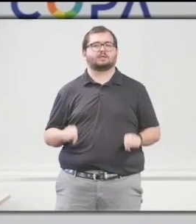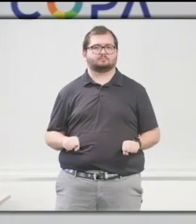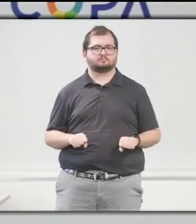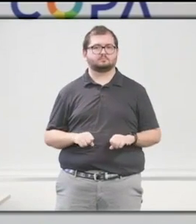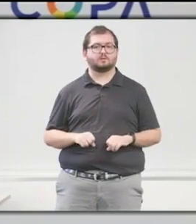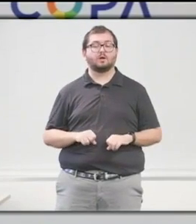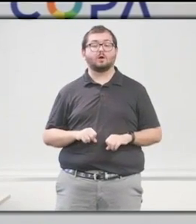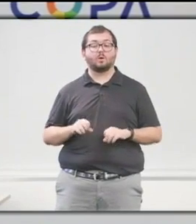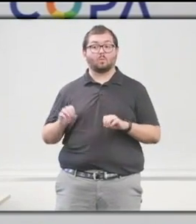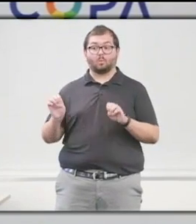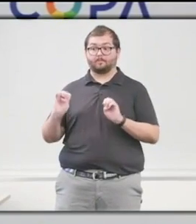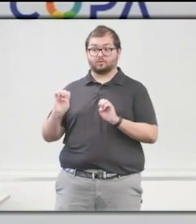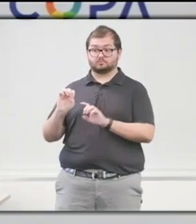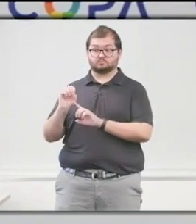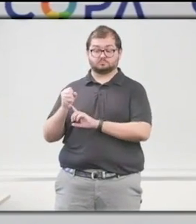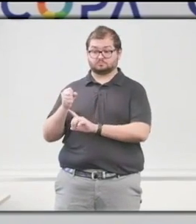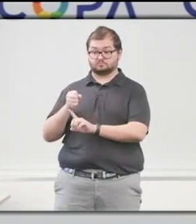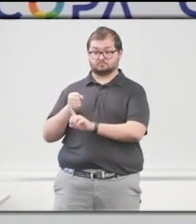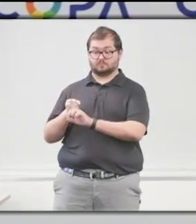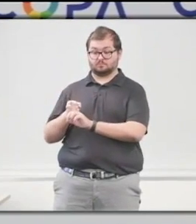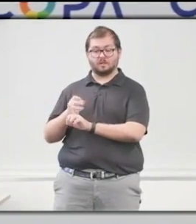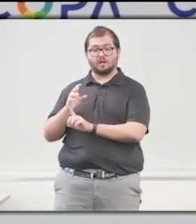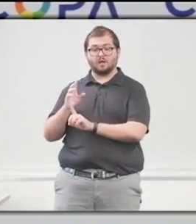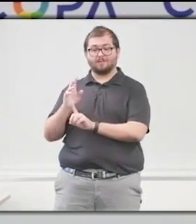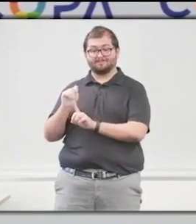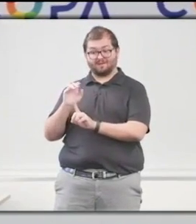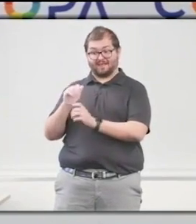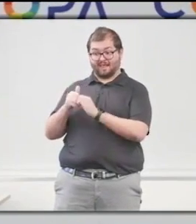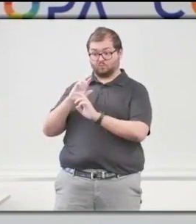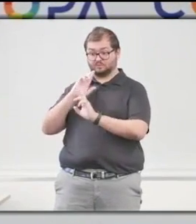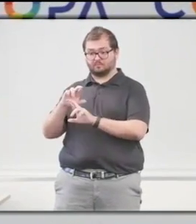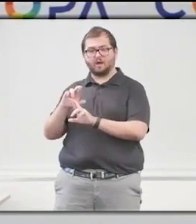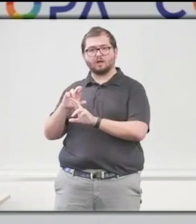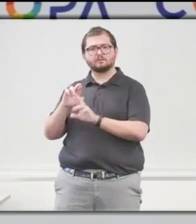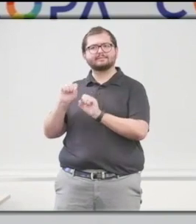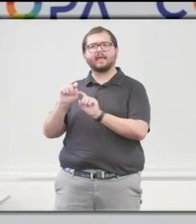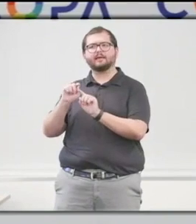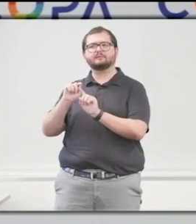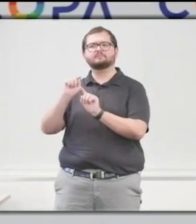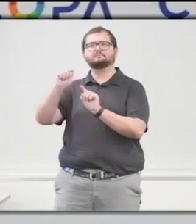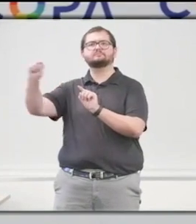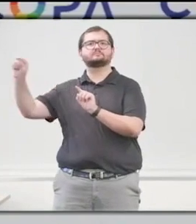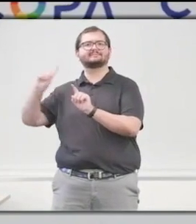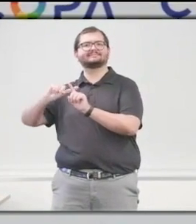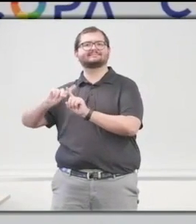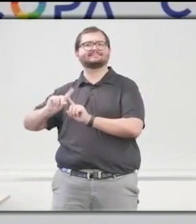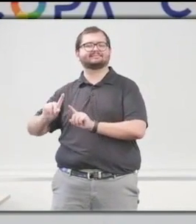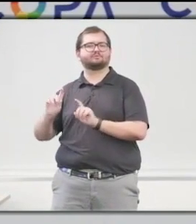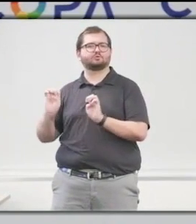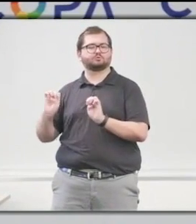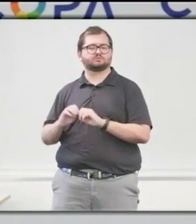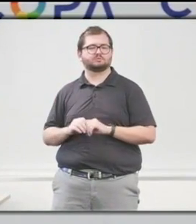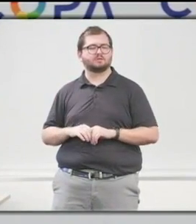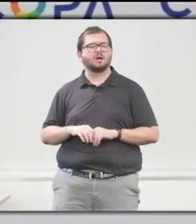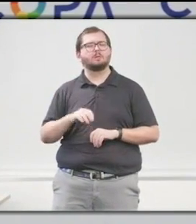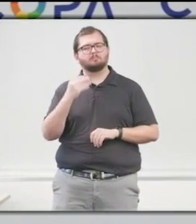and the reaction will translate to the next. And I have to tell you, I've known Forrest for a while, but when